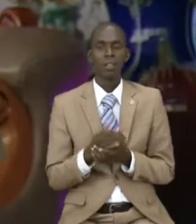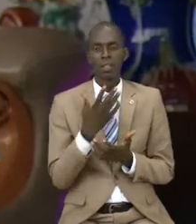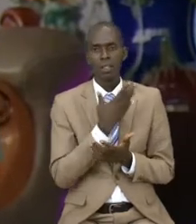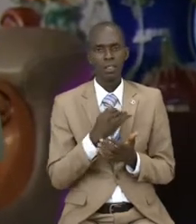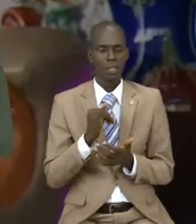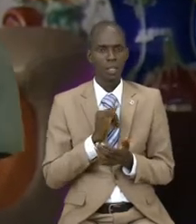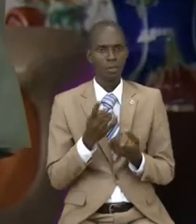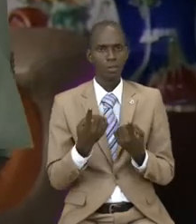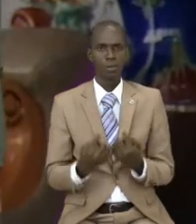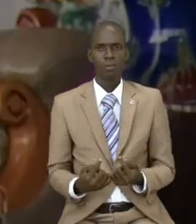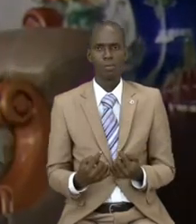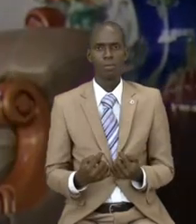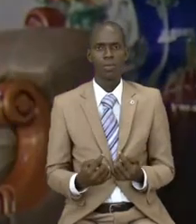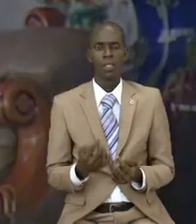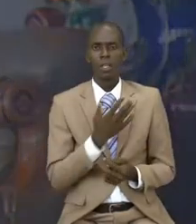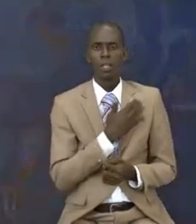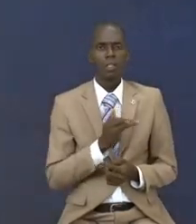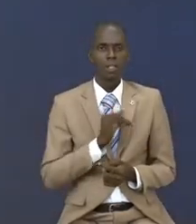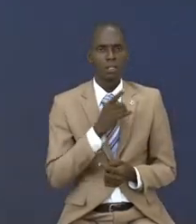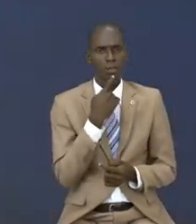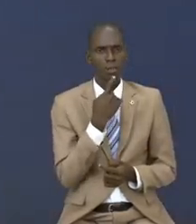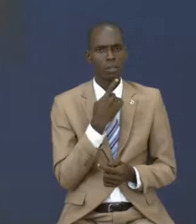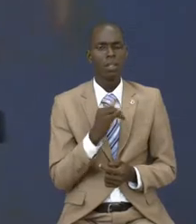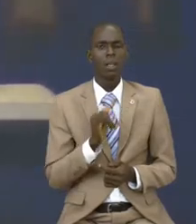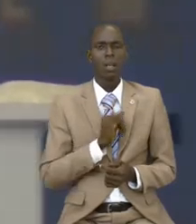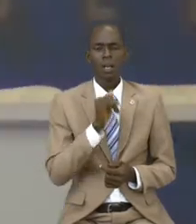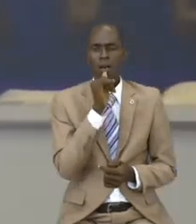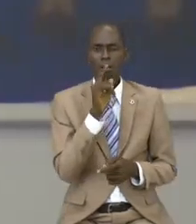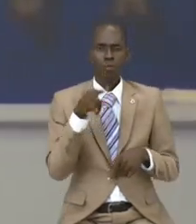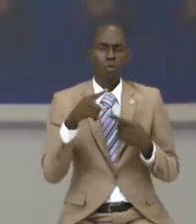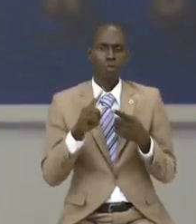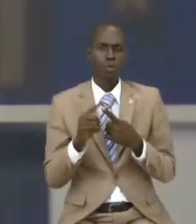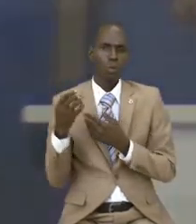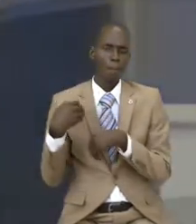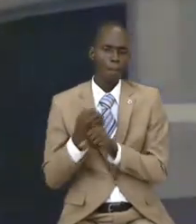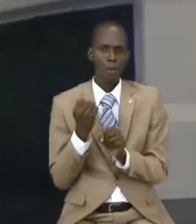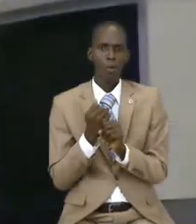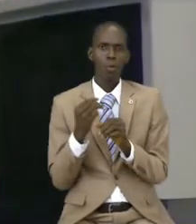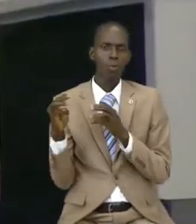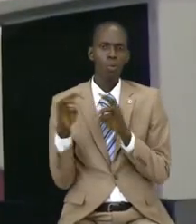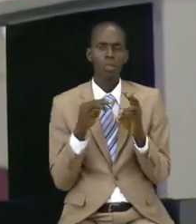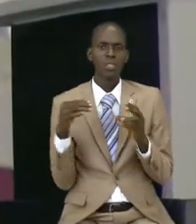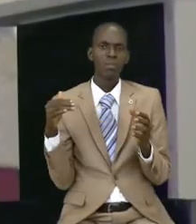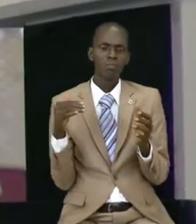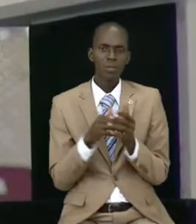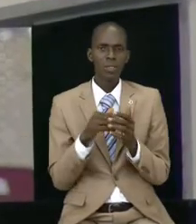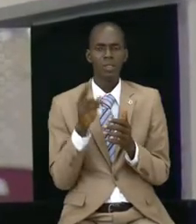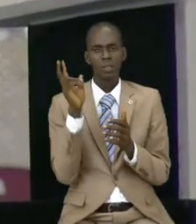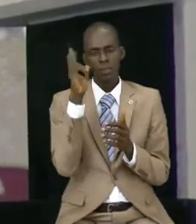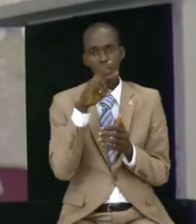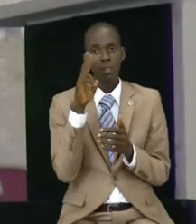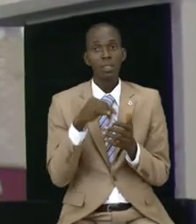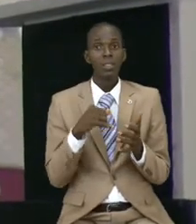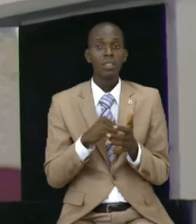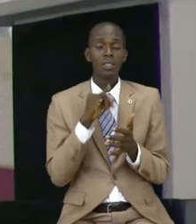come and I said, I'm going to wage war against ignorance. It is